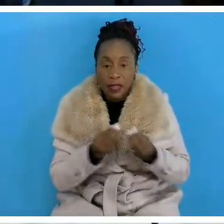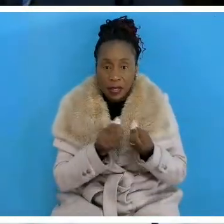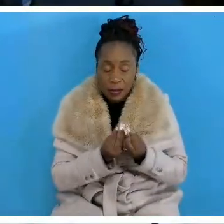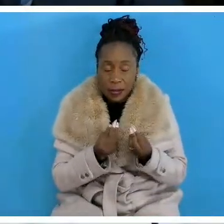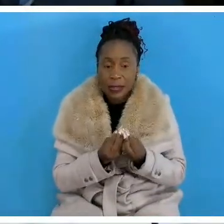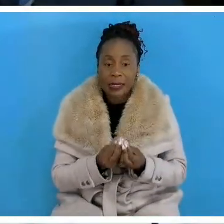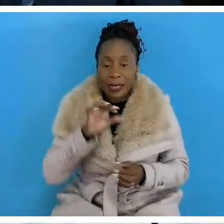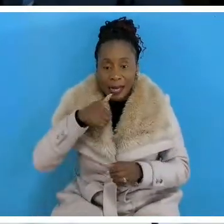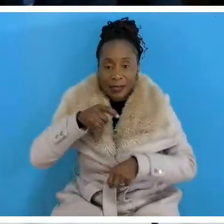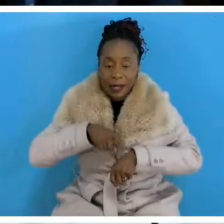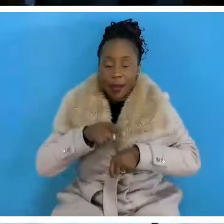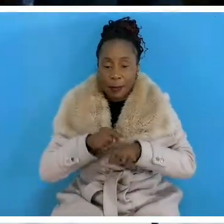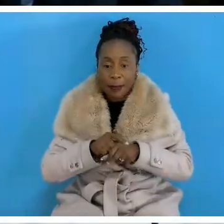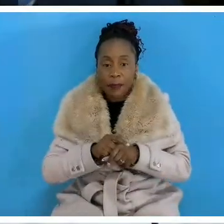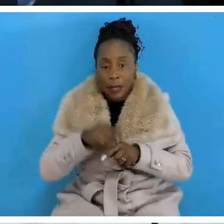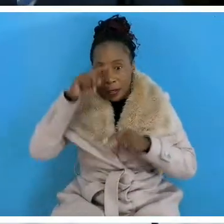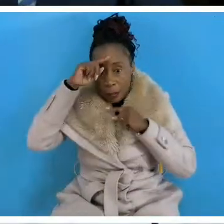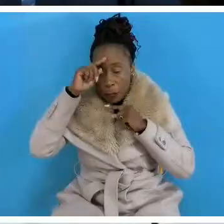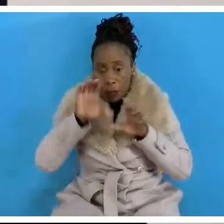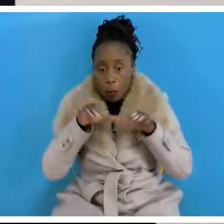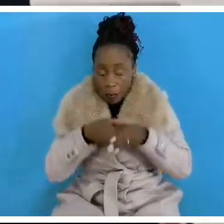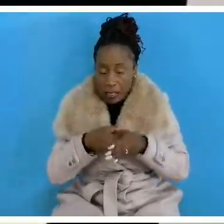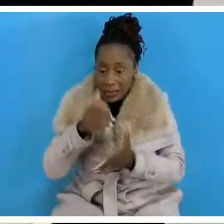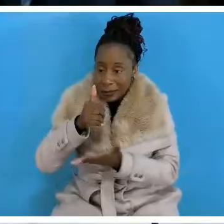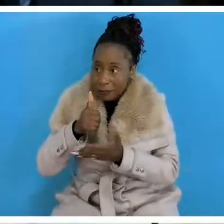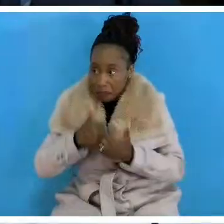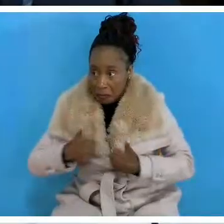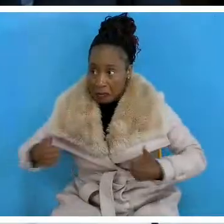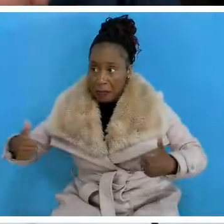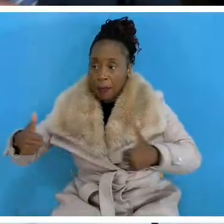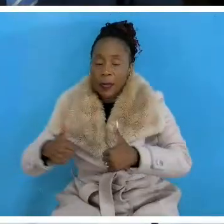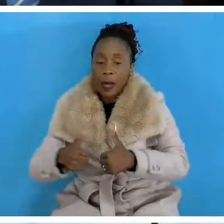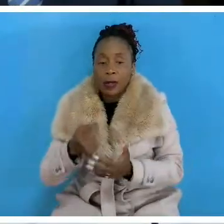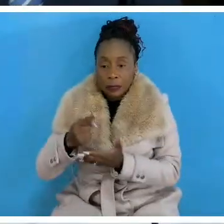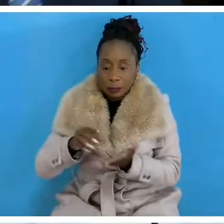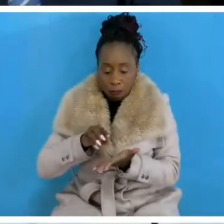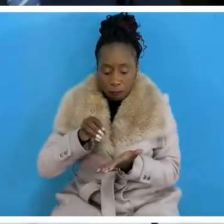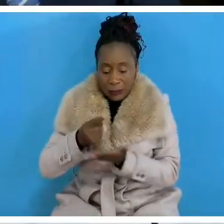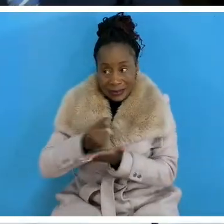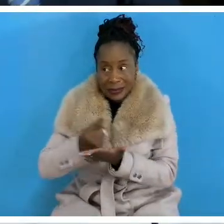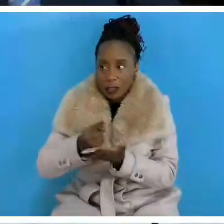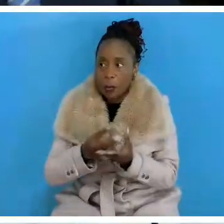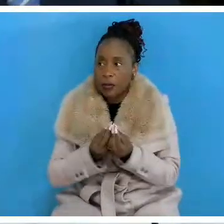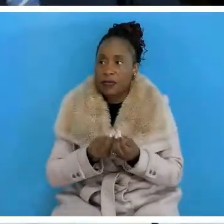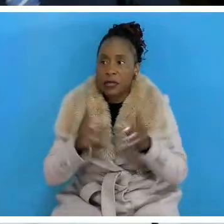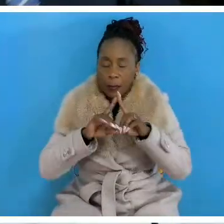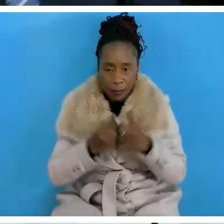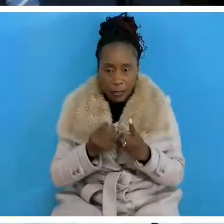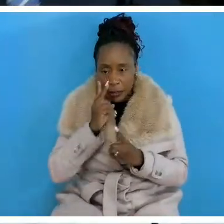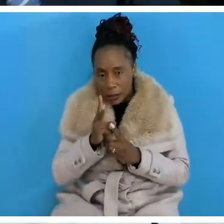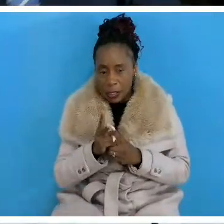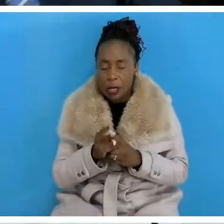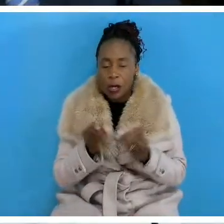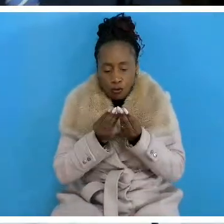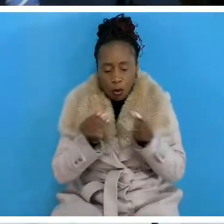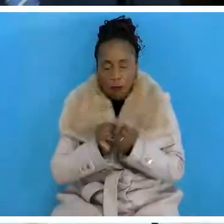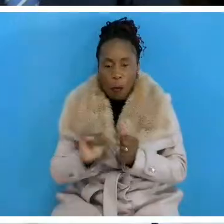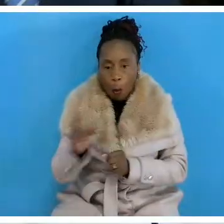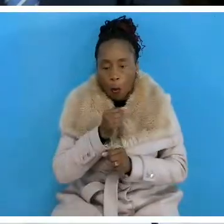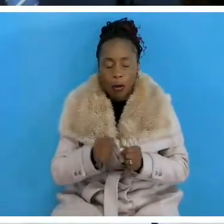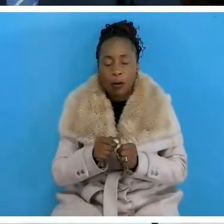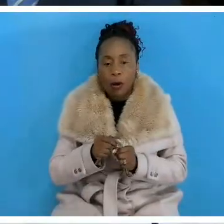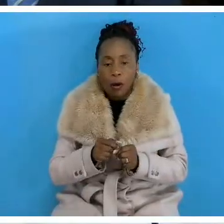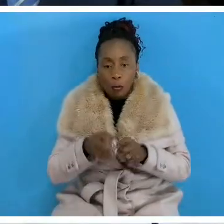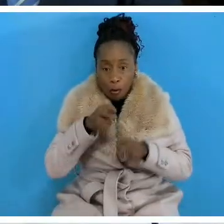a committee. We will discuss these matters, and we will engage then with the department to see how we can address all of these problems that you have raised